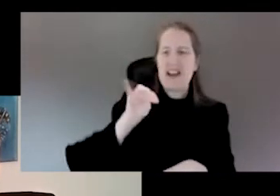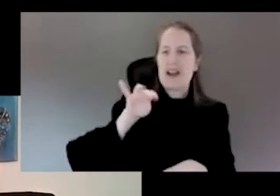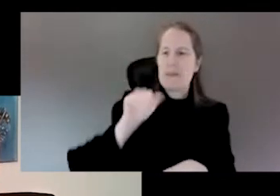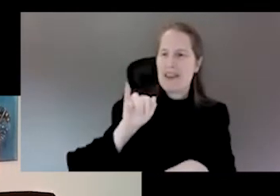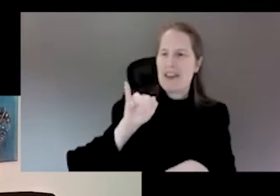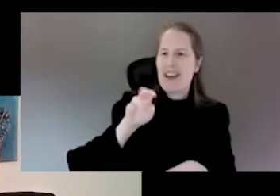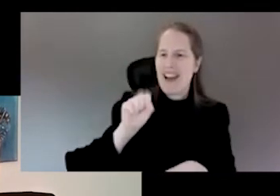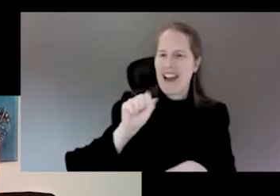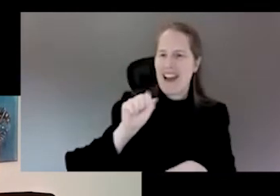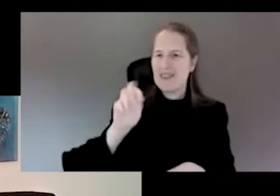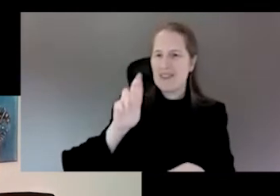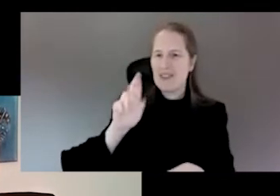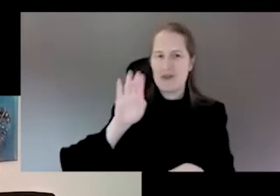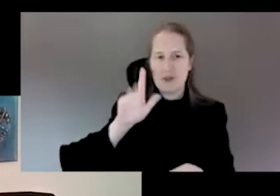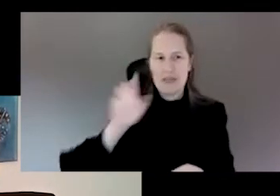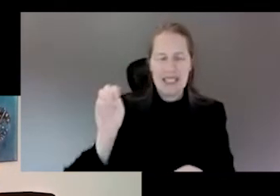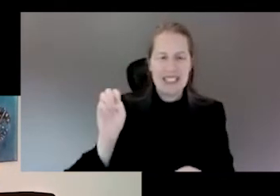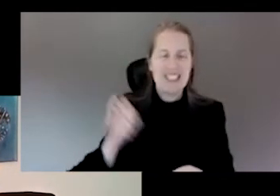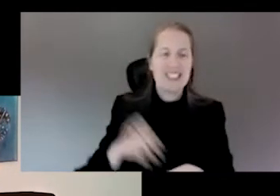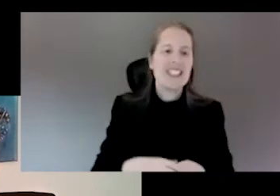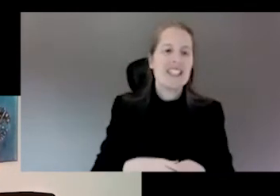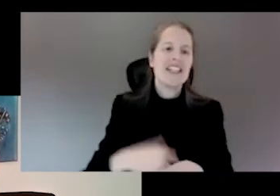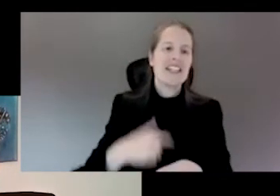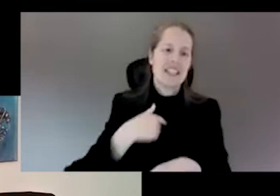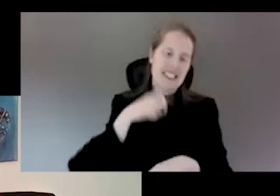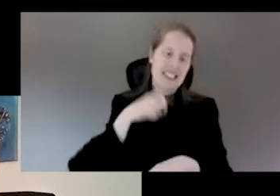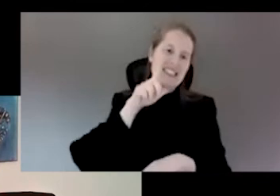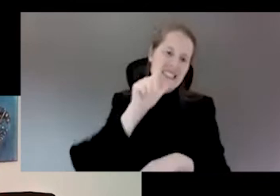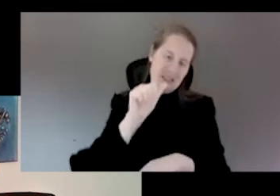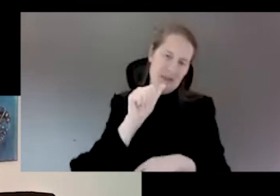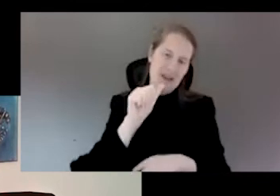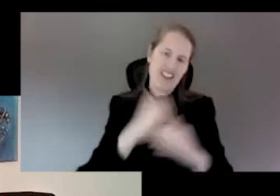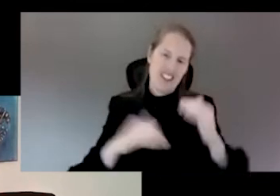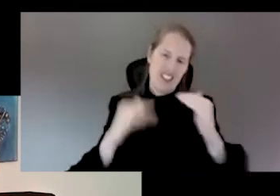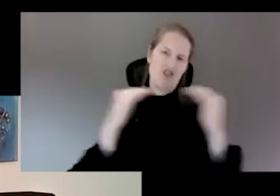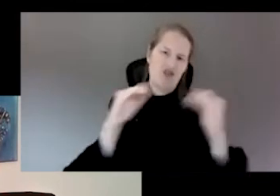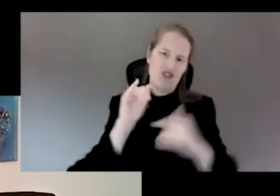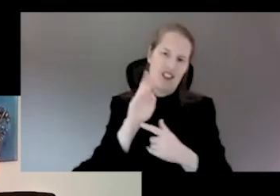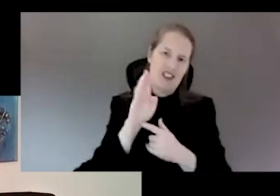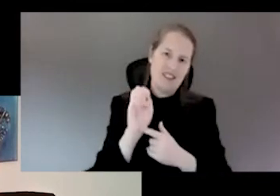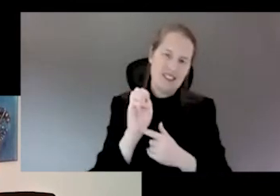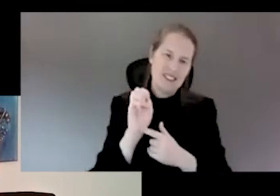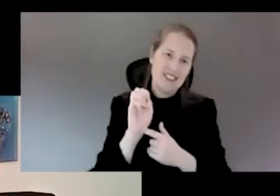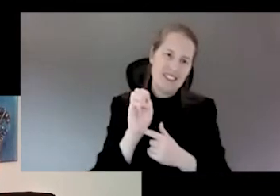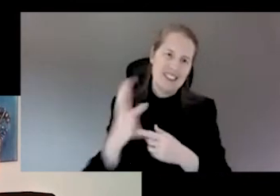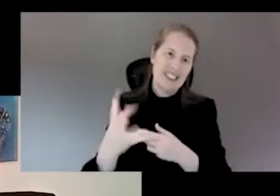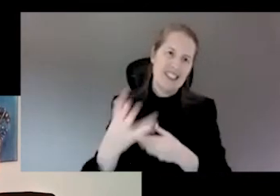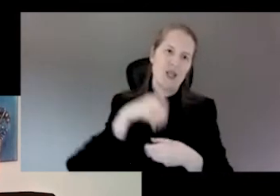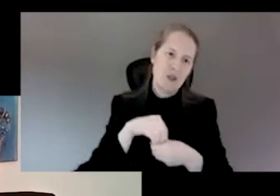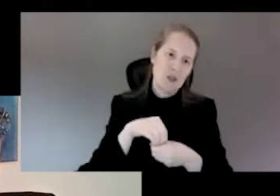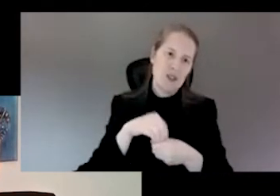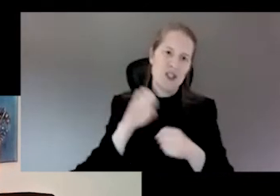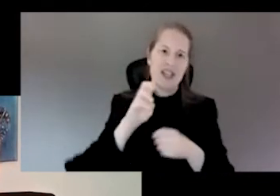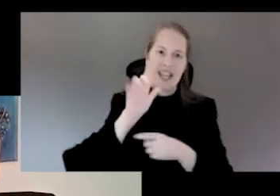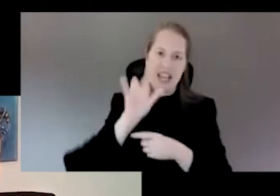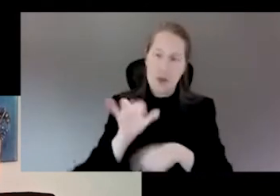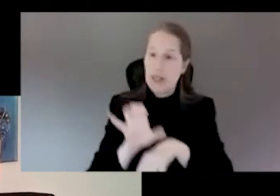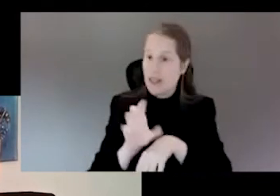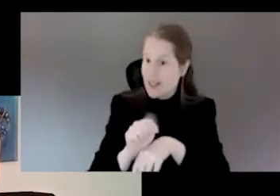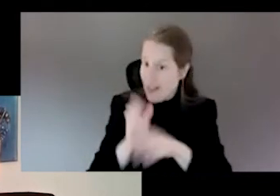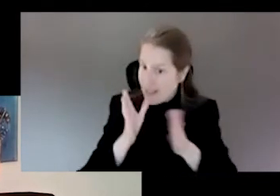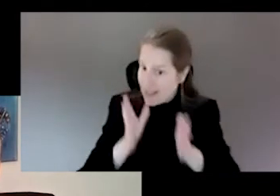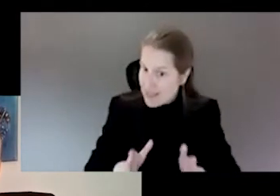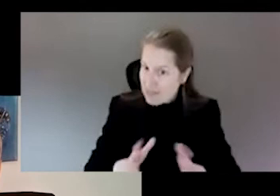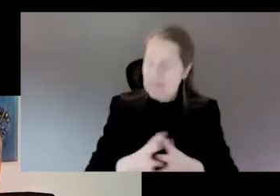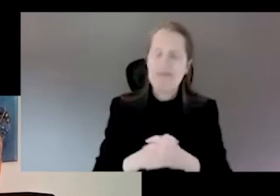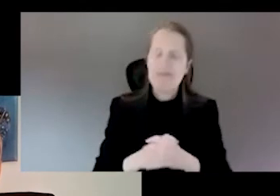Ruble. I am a disability justice and inclusion and equity consultant. So